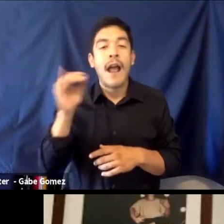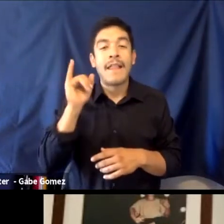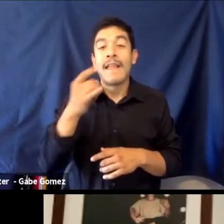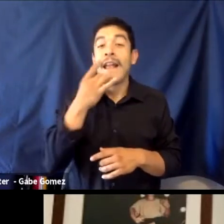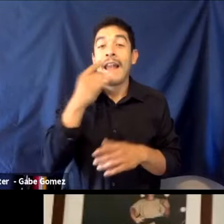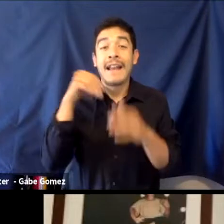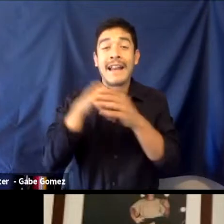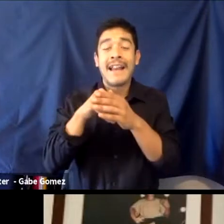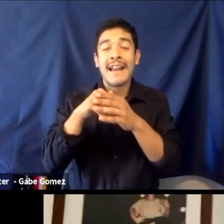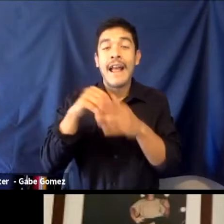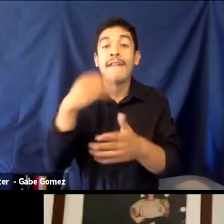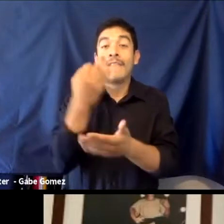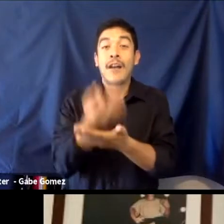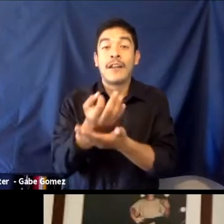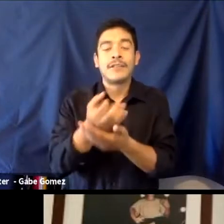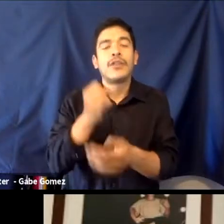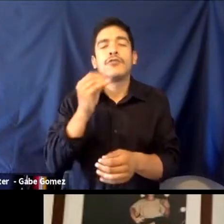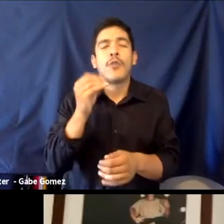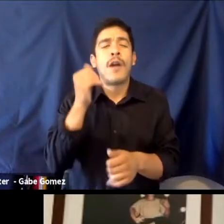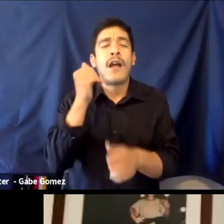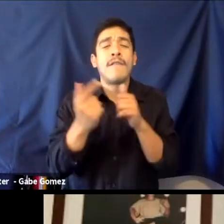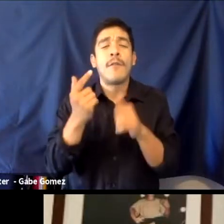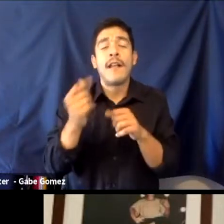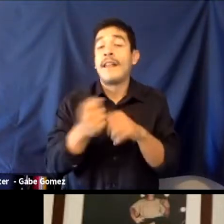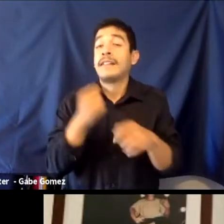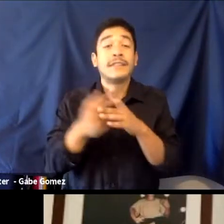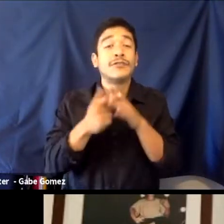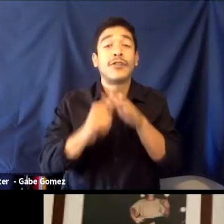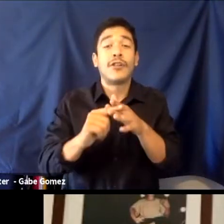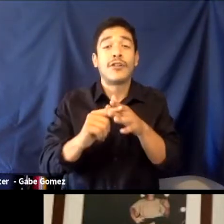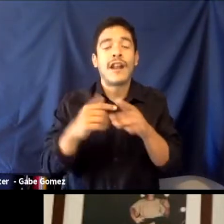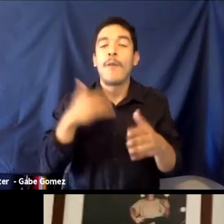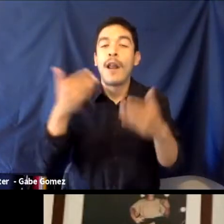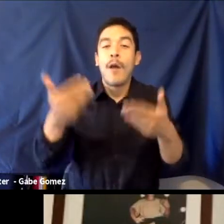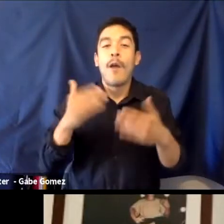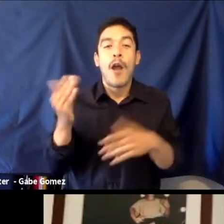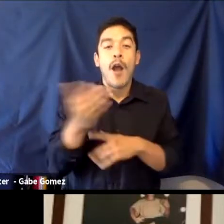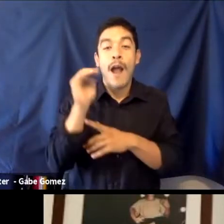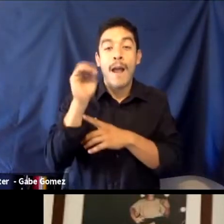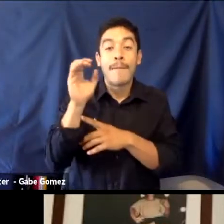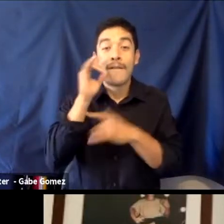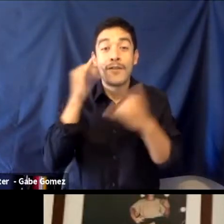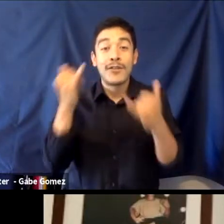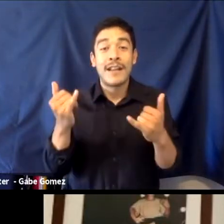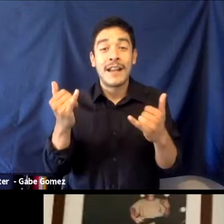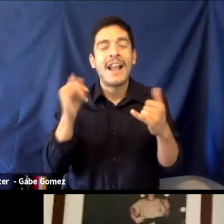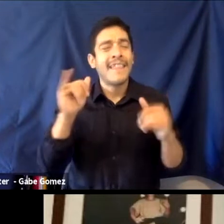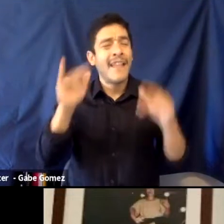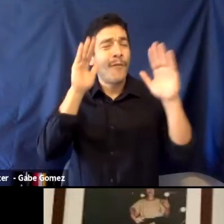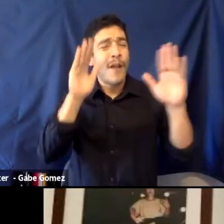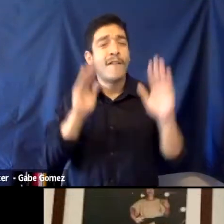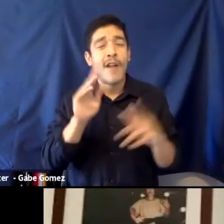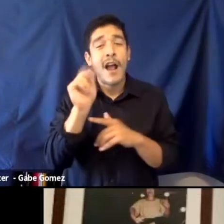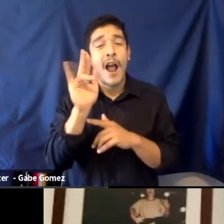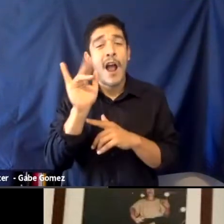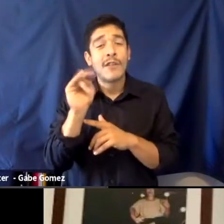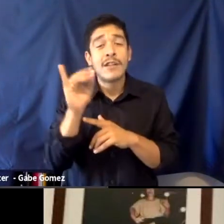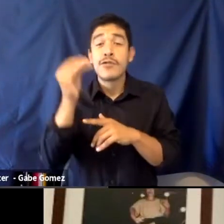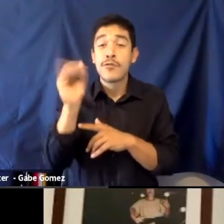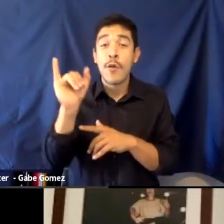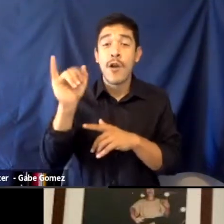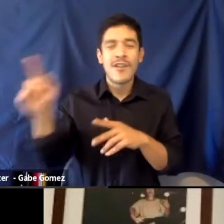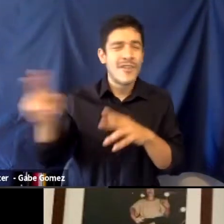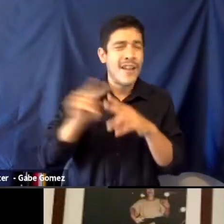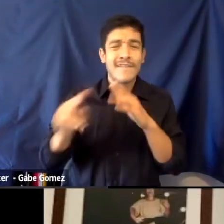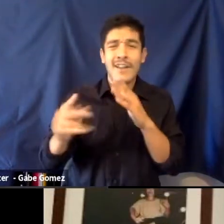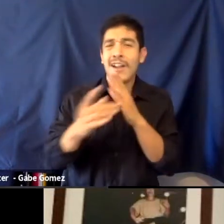going. I'm so excited to welcome our MC for today, the fabulous Corinne Joy. Corinne is super talented and does it